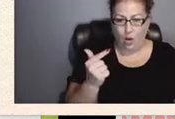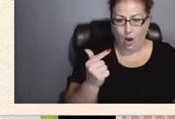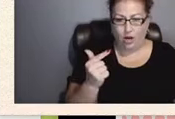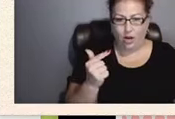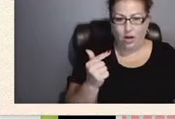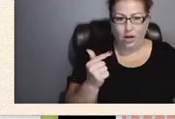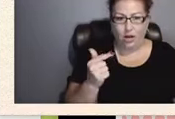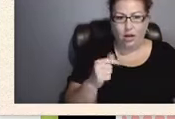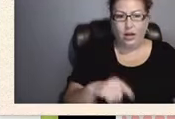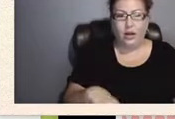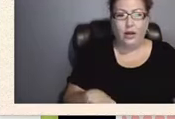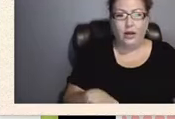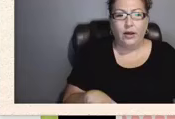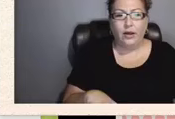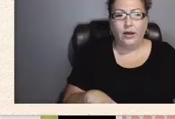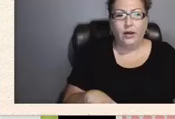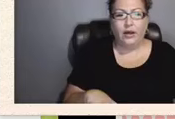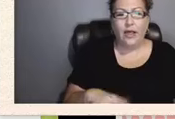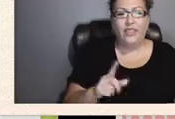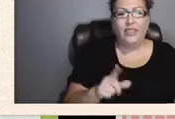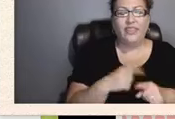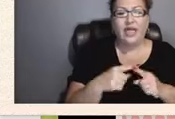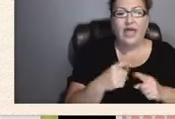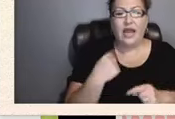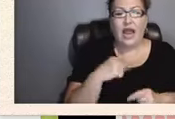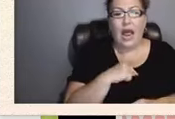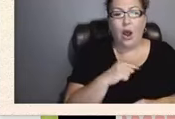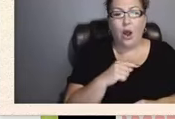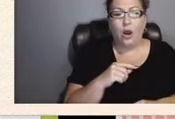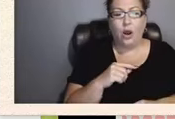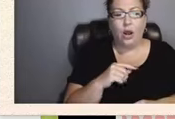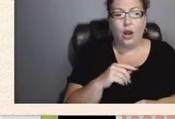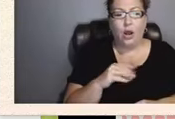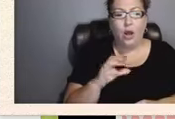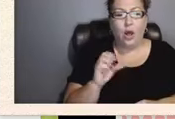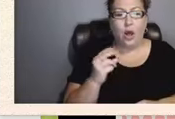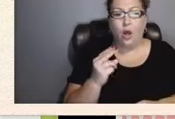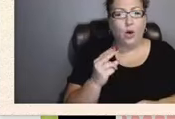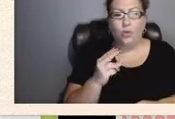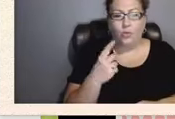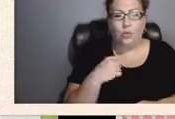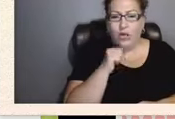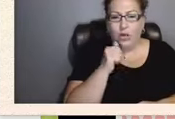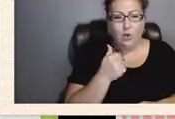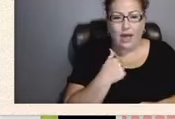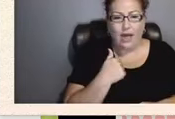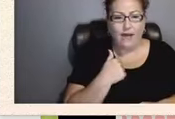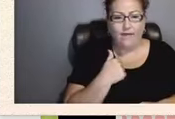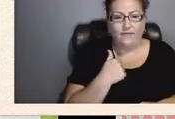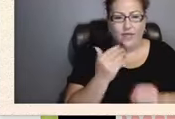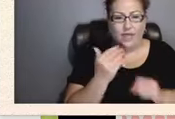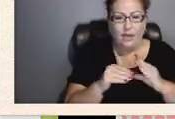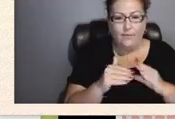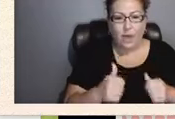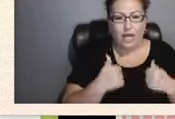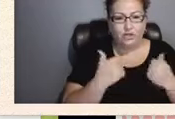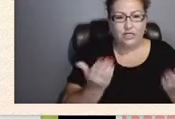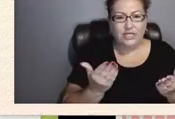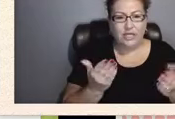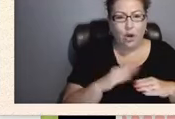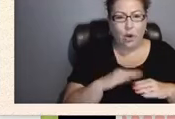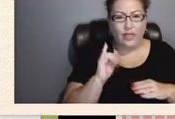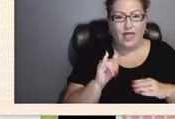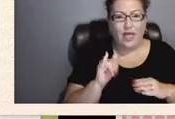flsand.org. And then our, oh my, okay, we do not have the email address here on this slide. Oh.